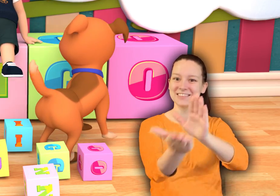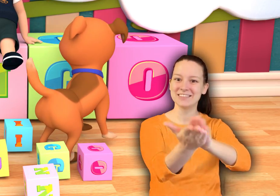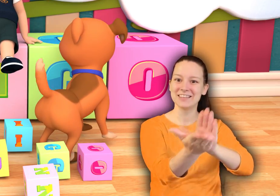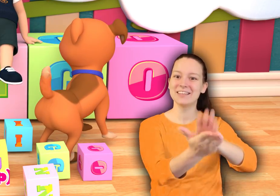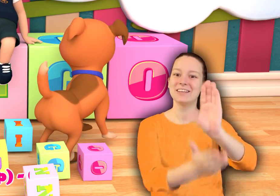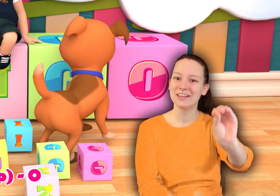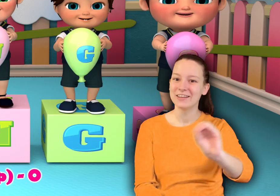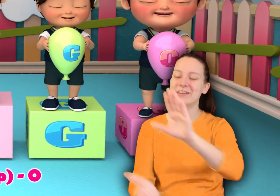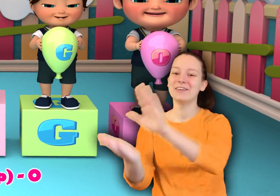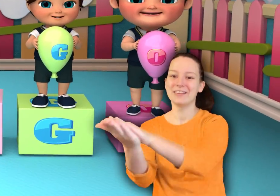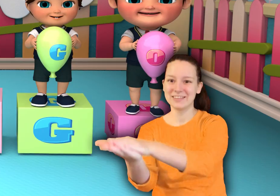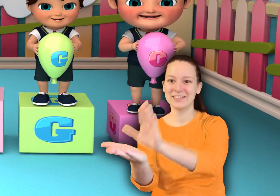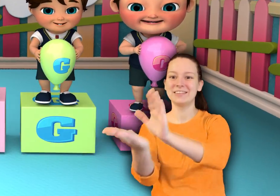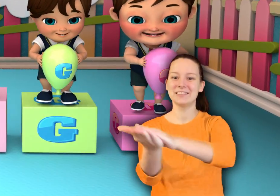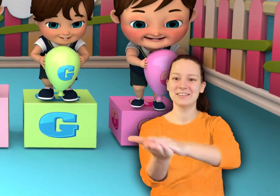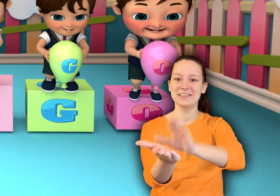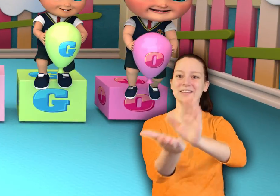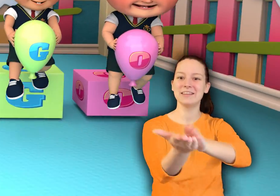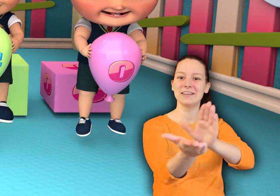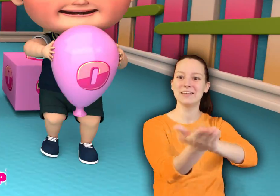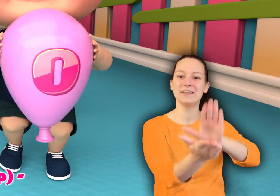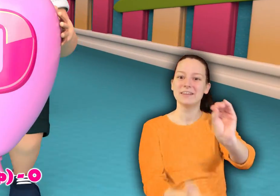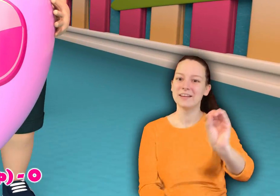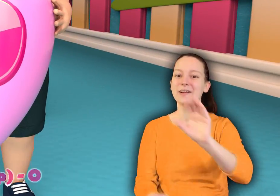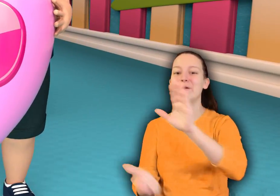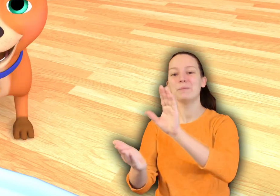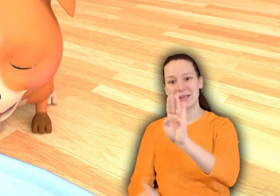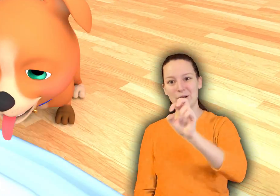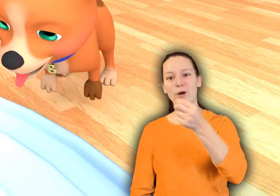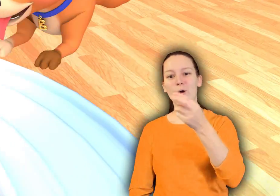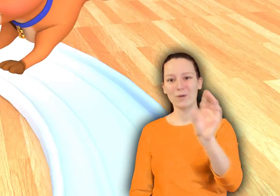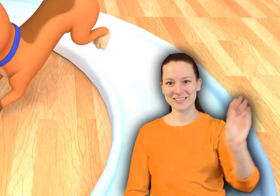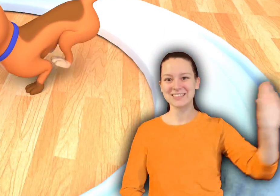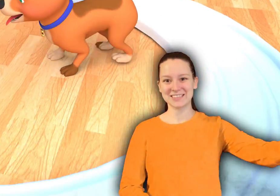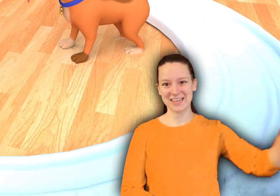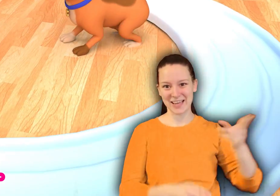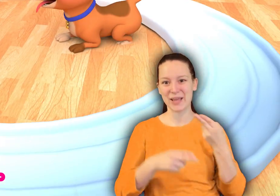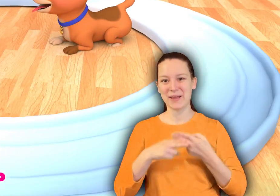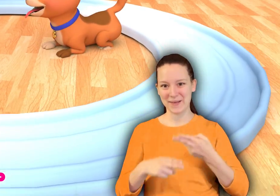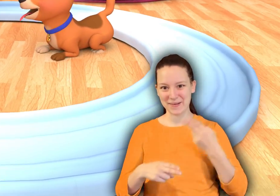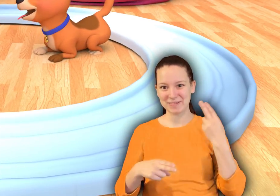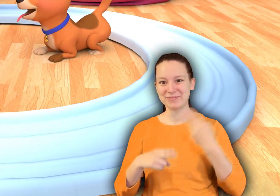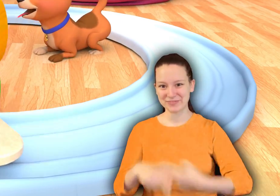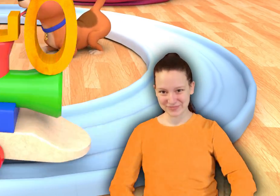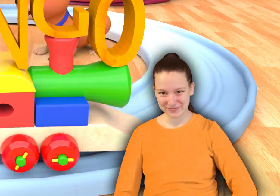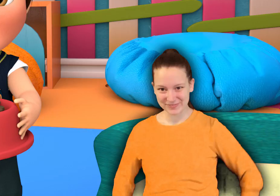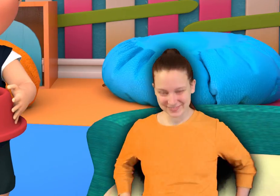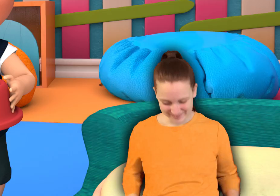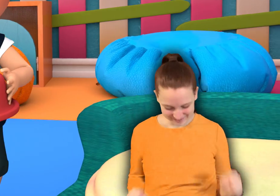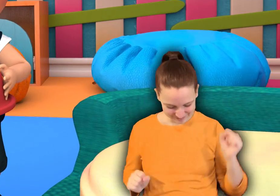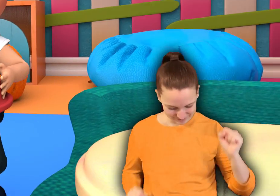oh oh oh and bingo was his name